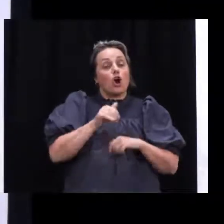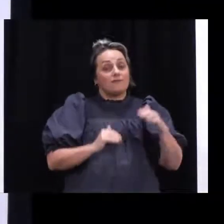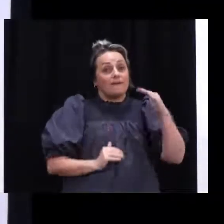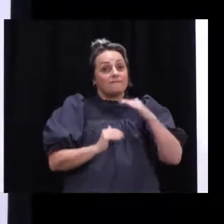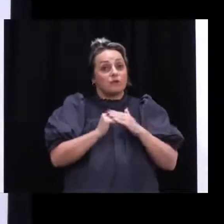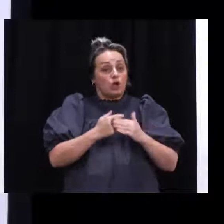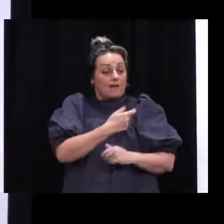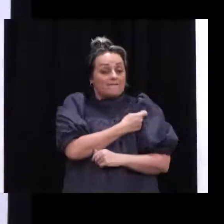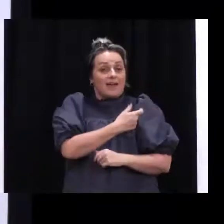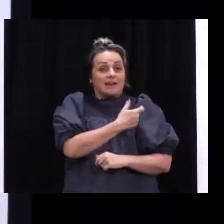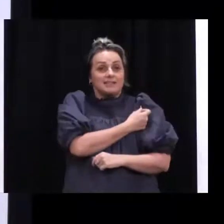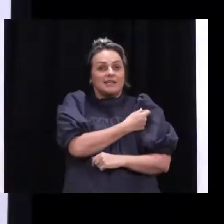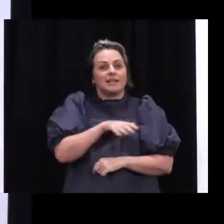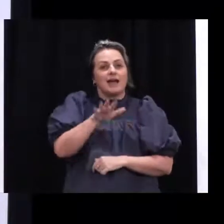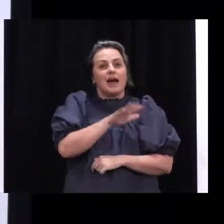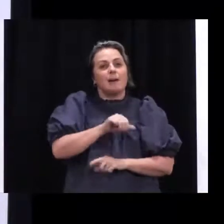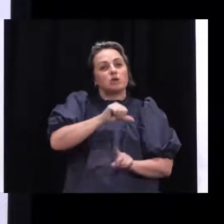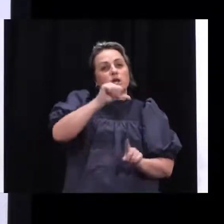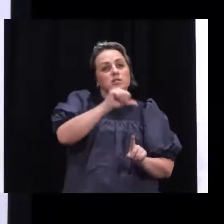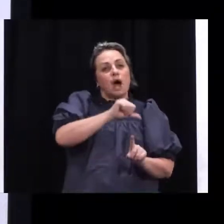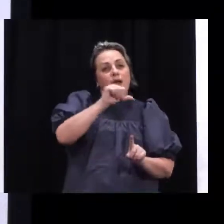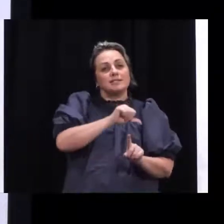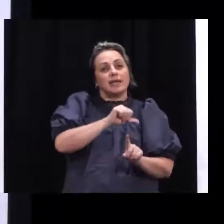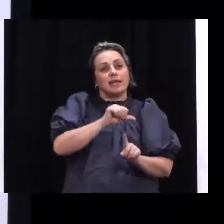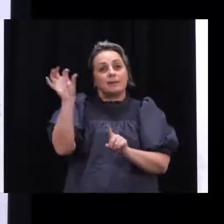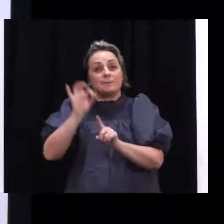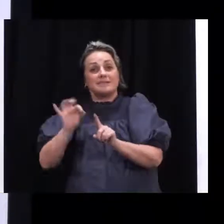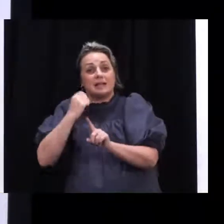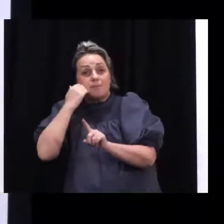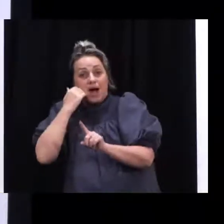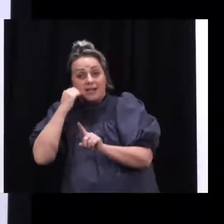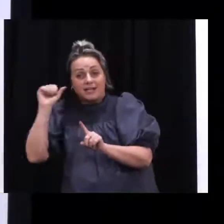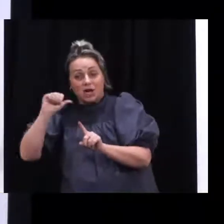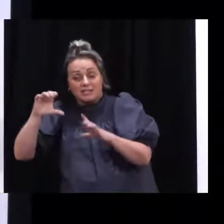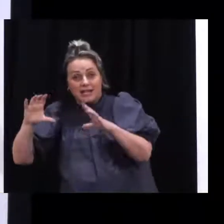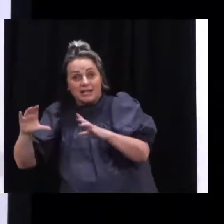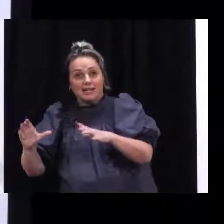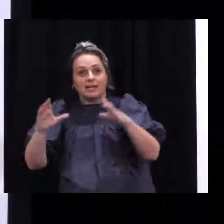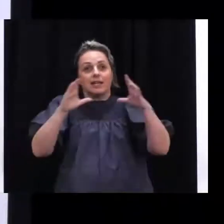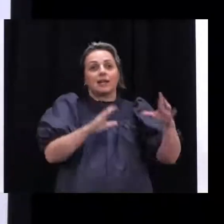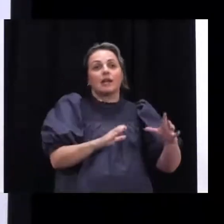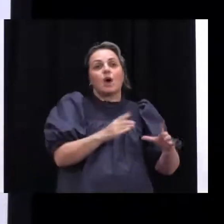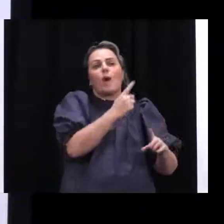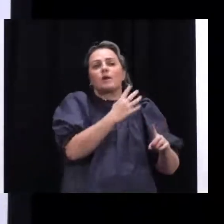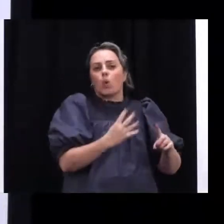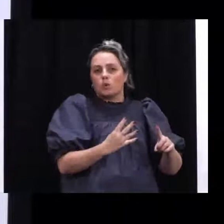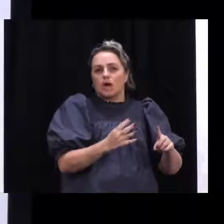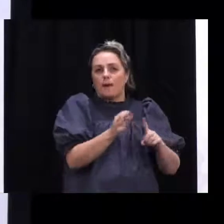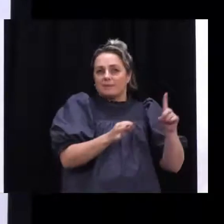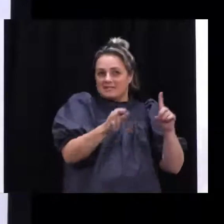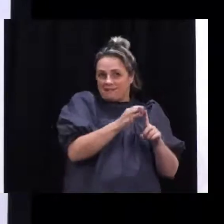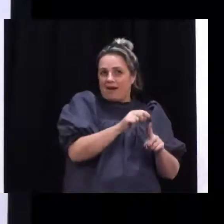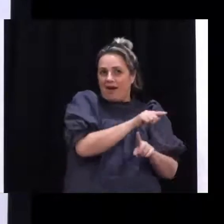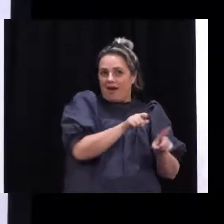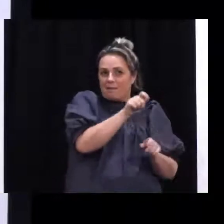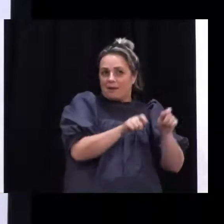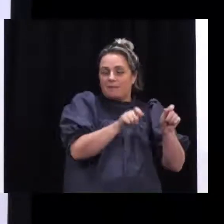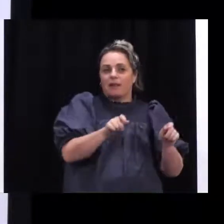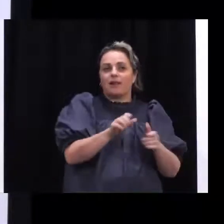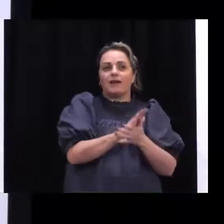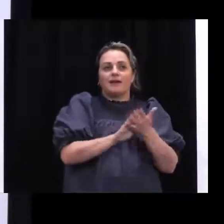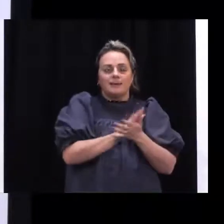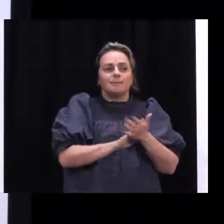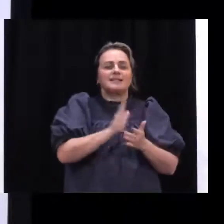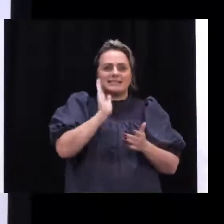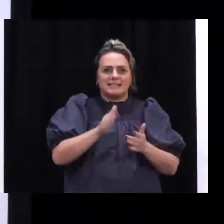vaccination, the rates sit at around 19% for Māori and around 26% for Pacifica. That suggests that we still have an ethnicity challenge,